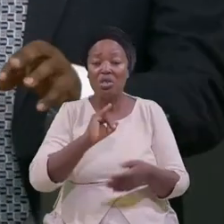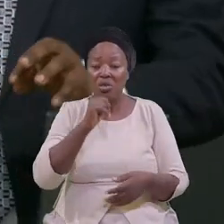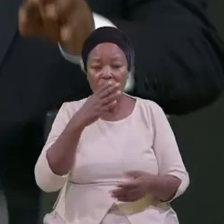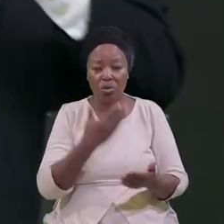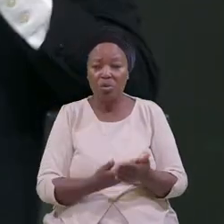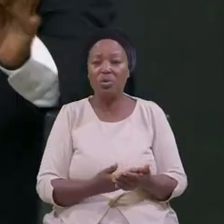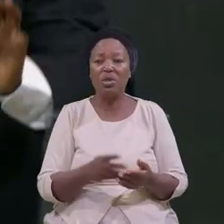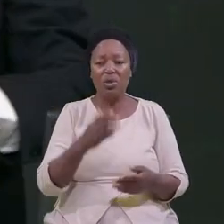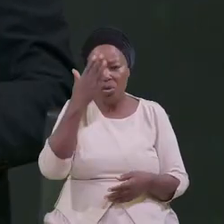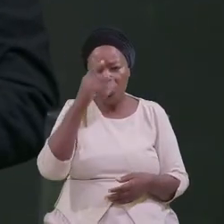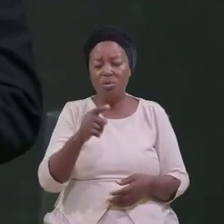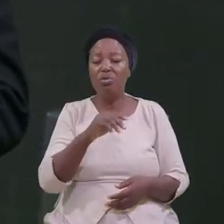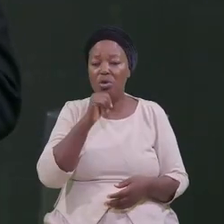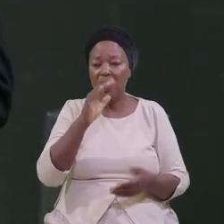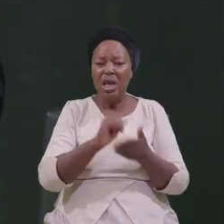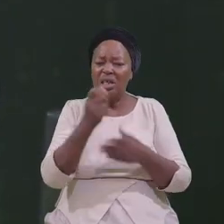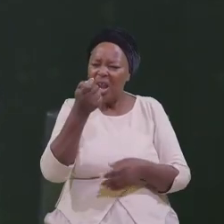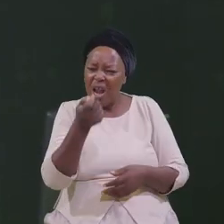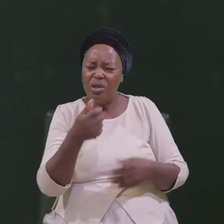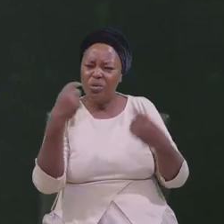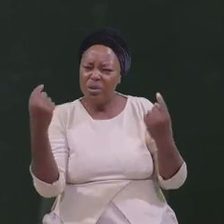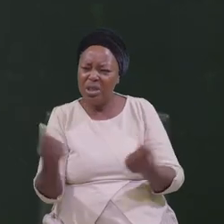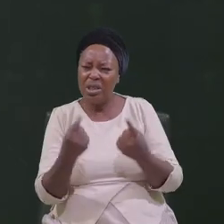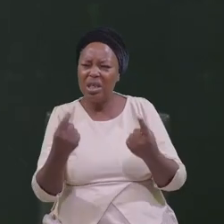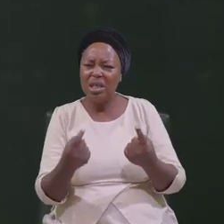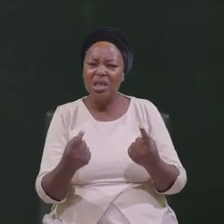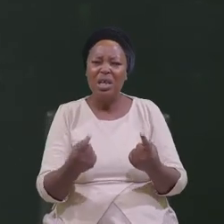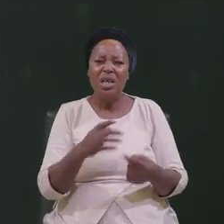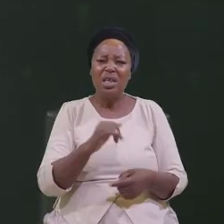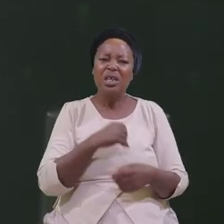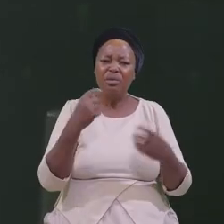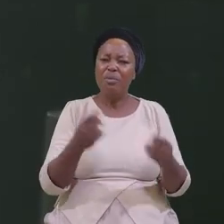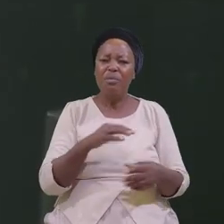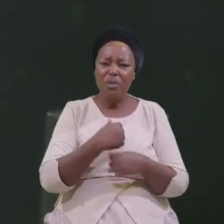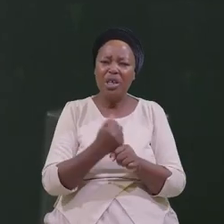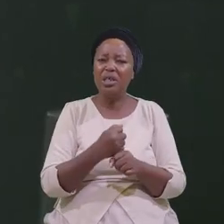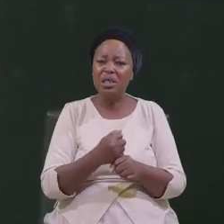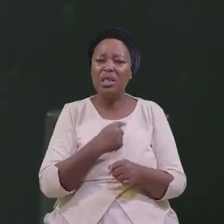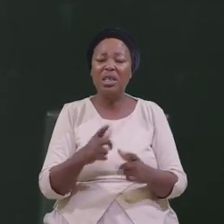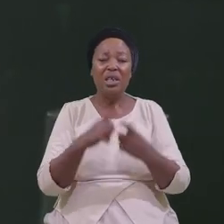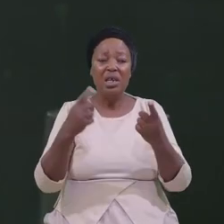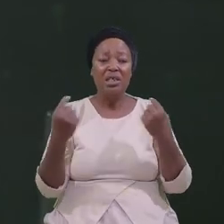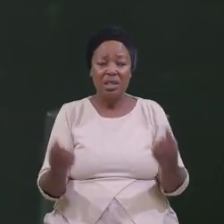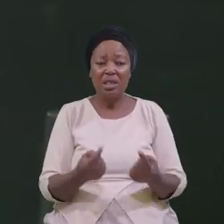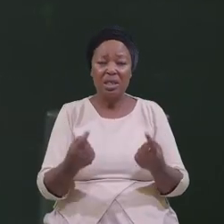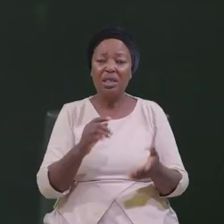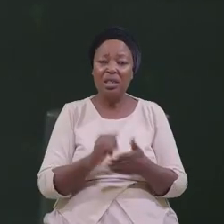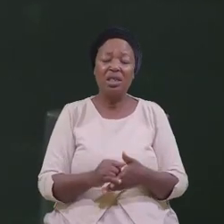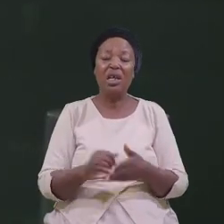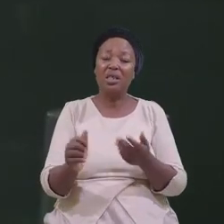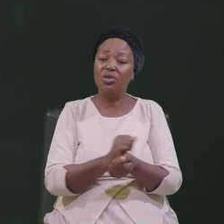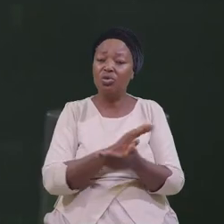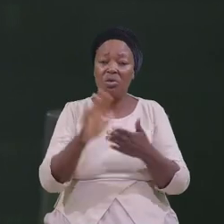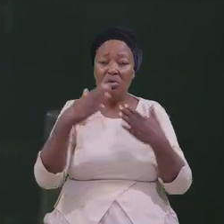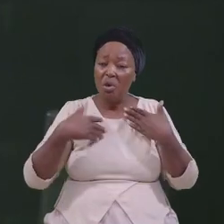not that a little leaven leaveneth the whole lump? Look at verse 7. In verse 7, purge